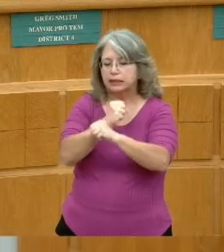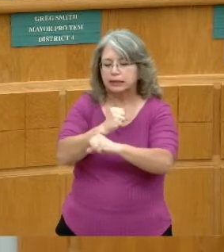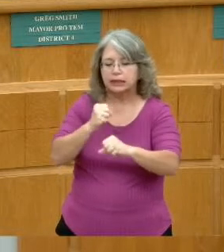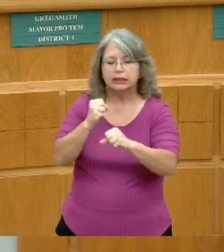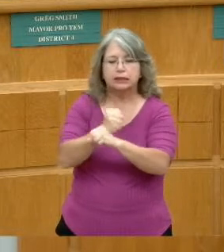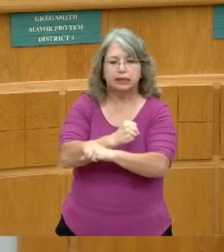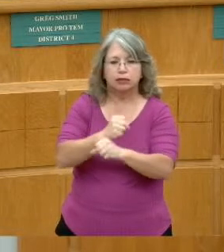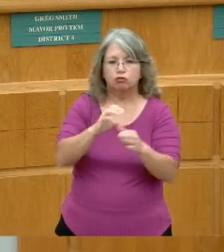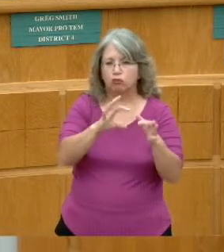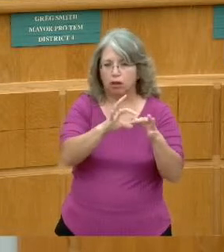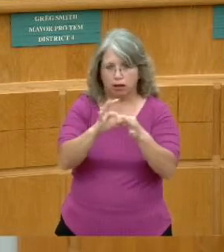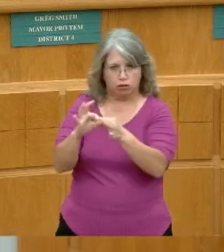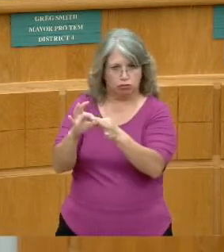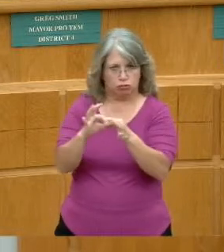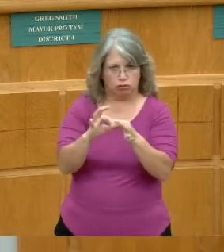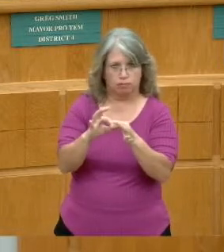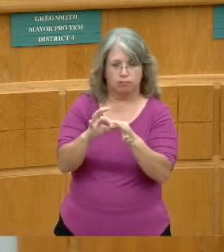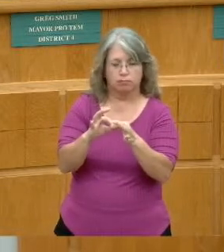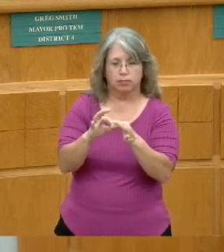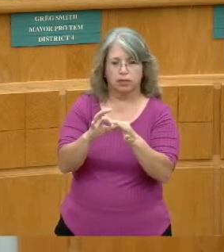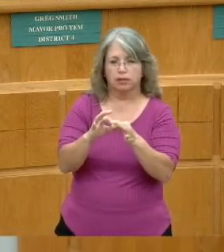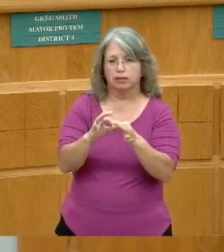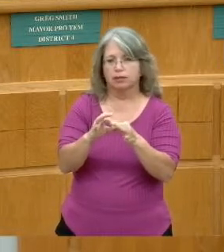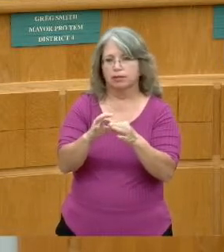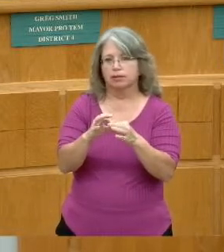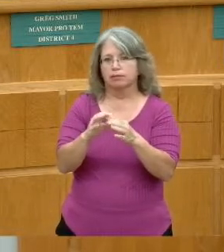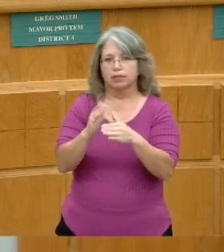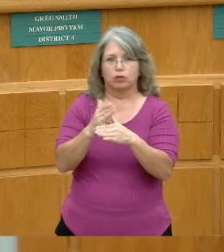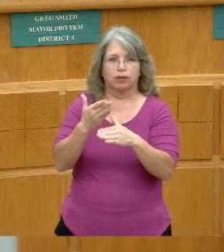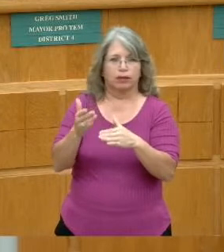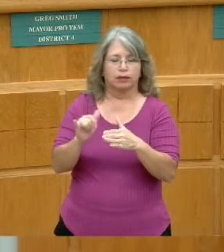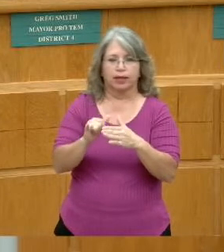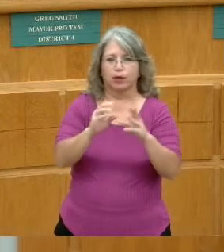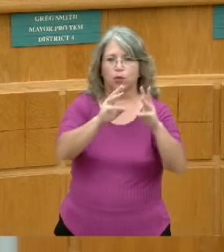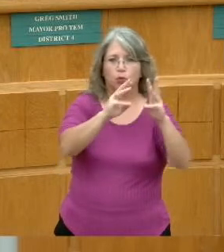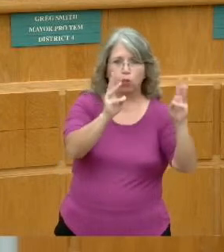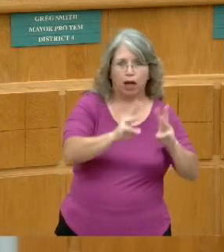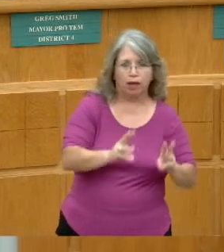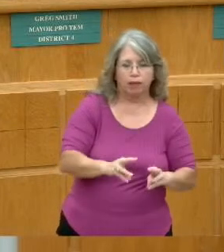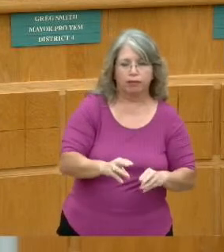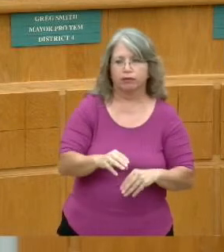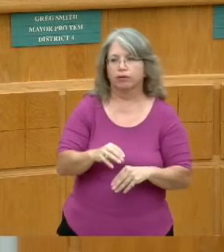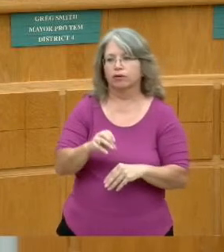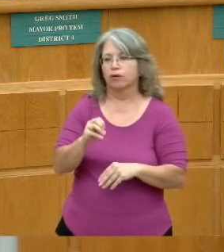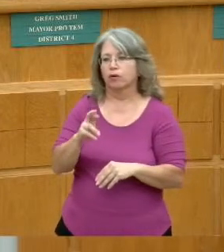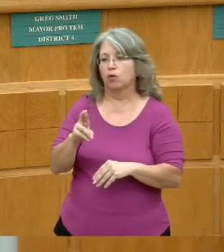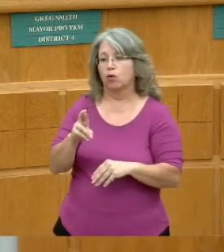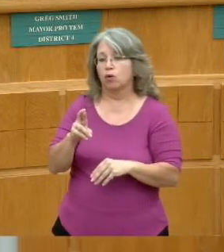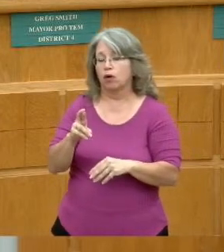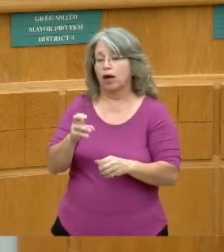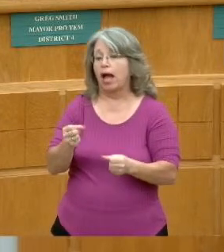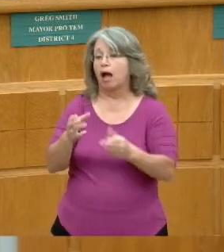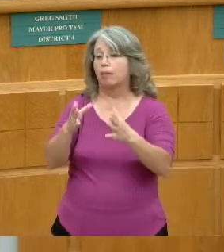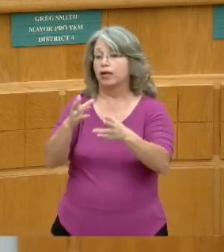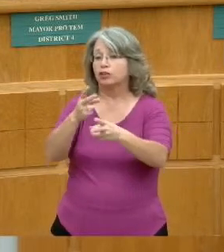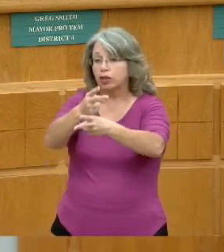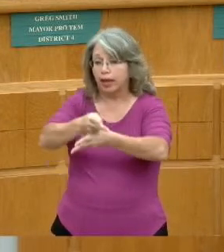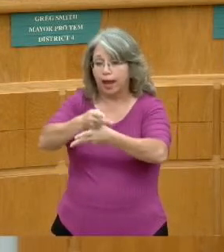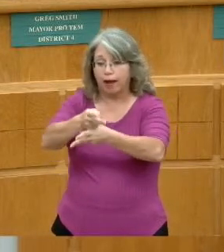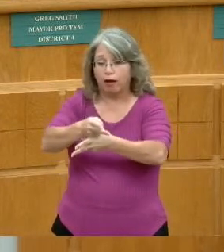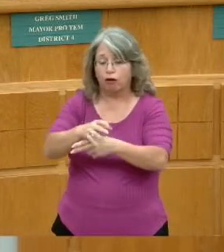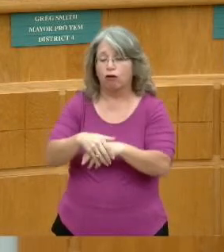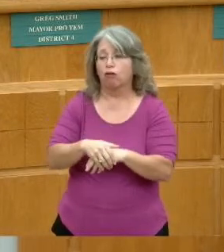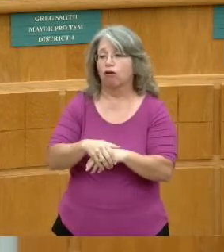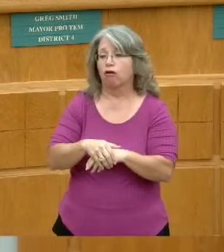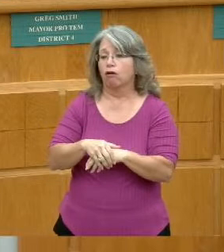relationships between things like weather patterns or, say, the level of care, the amount of testing that's being done,